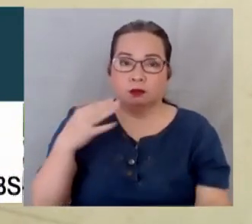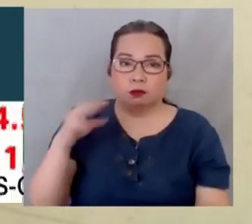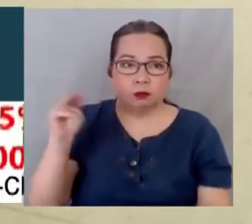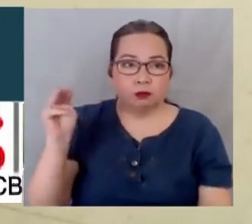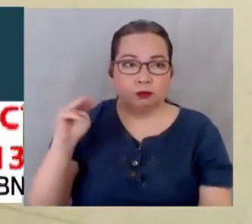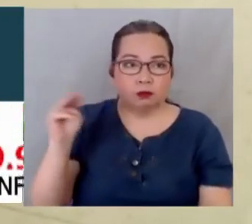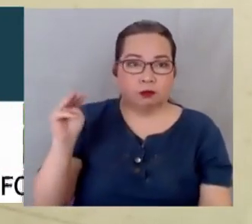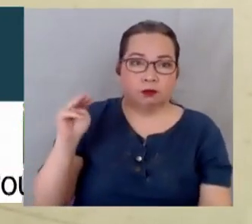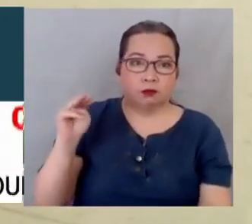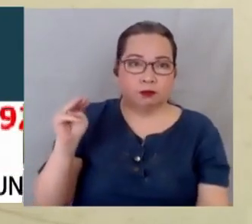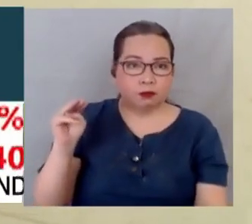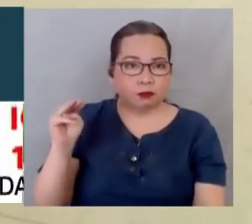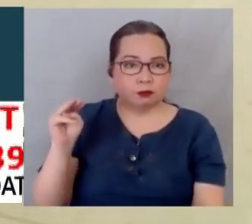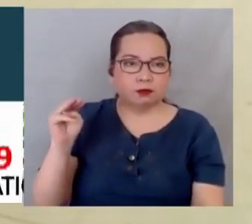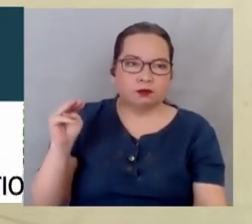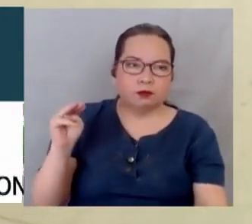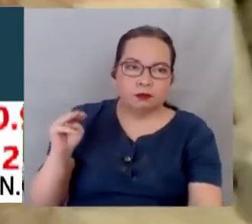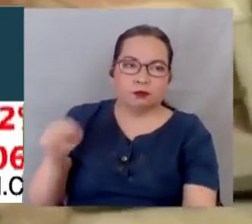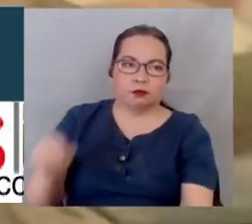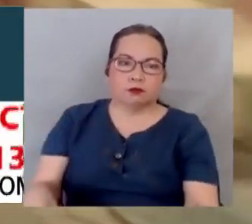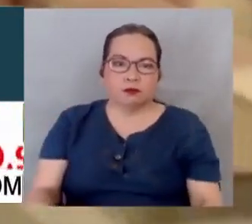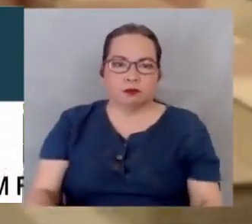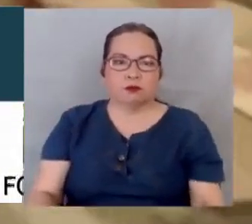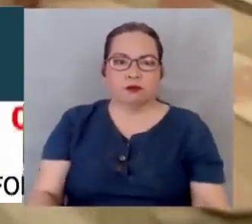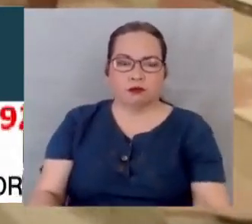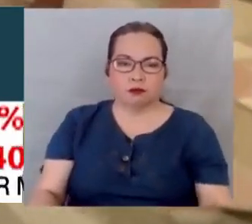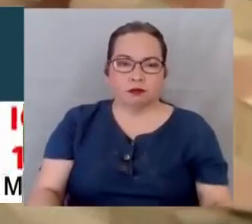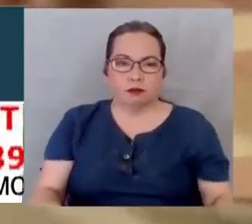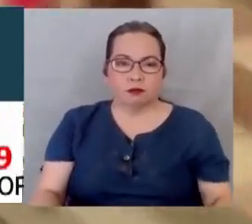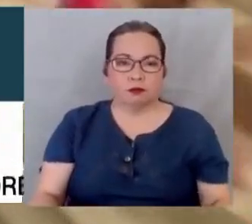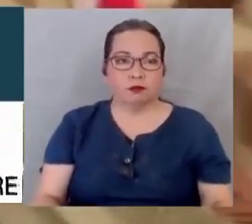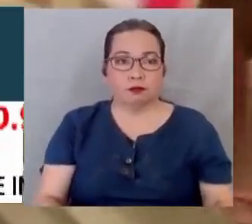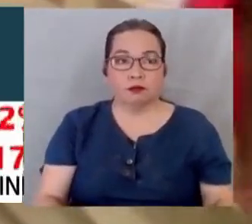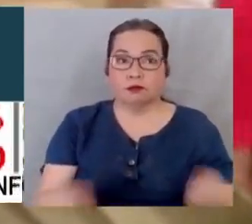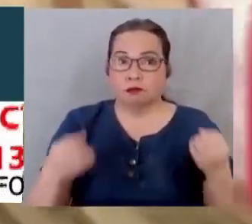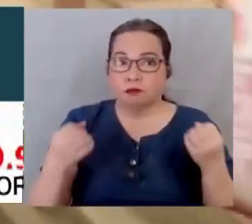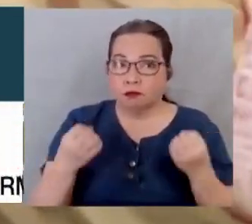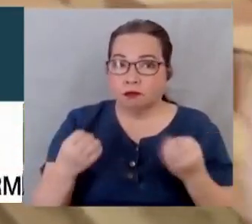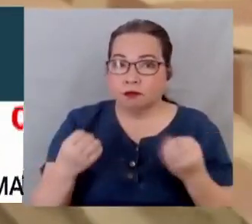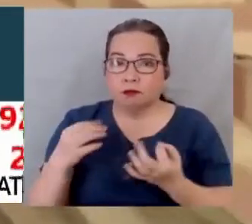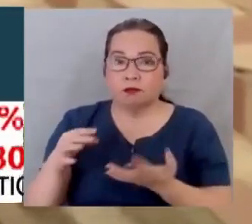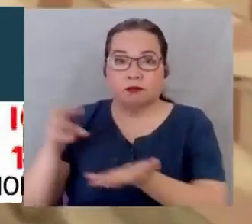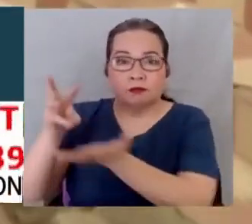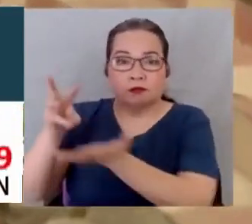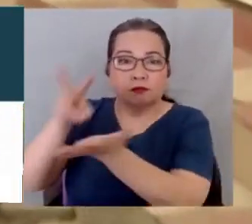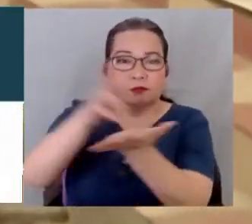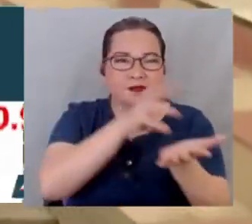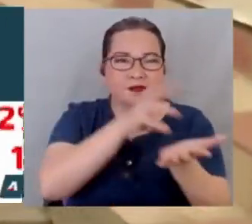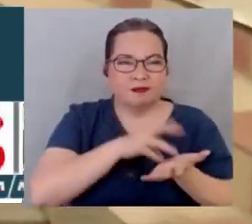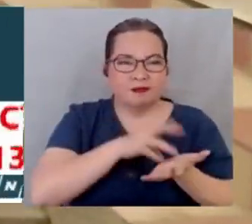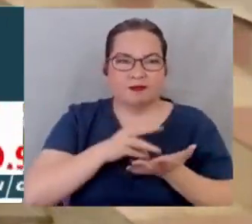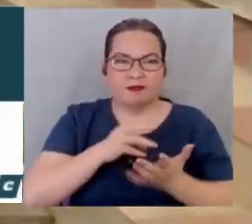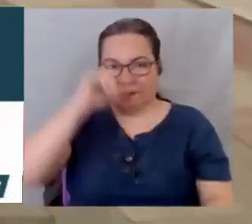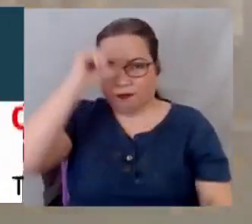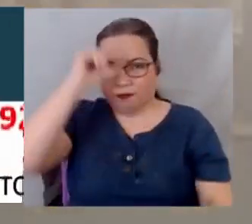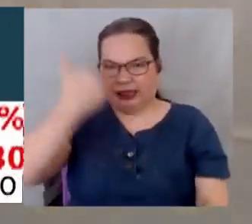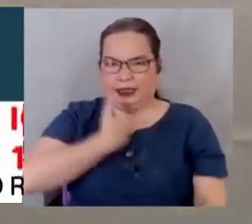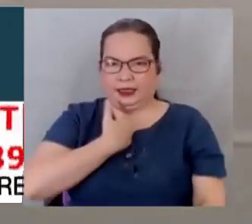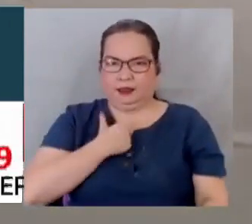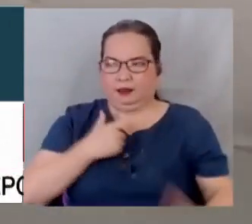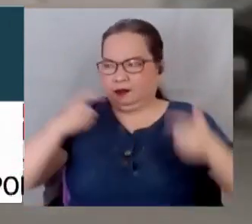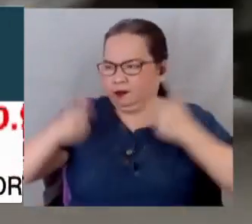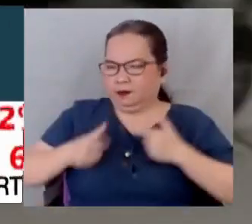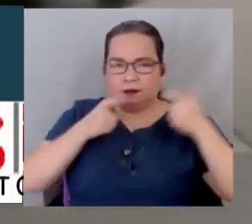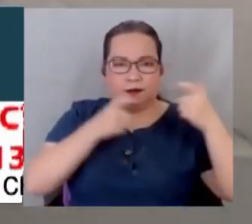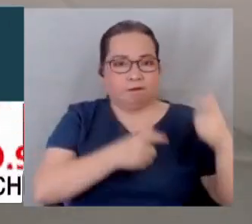whacking lockdown violators. Many states across India have imposed their own lockdown rules to curb the